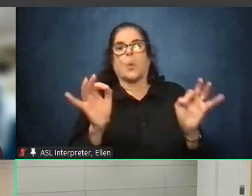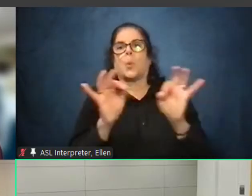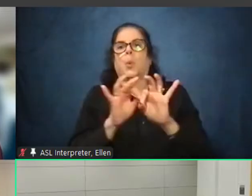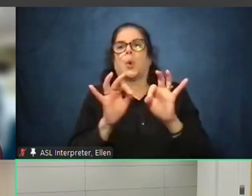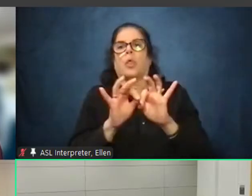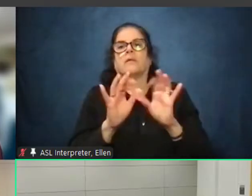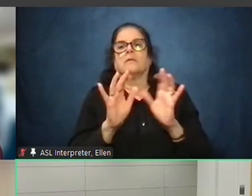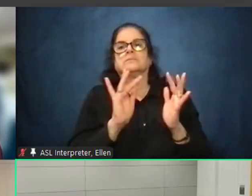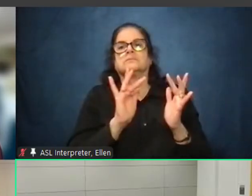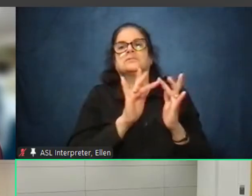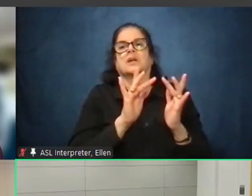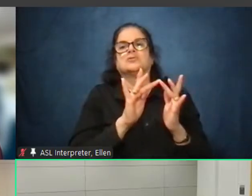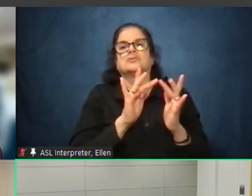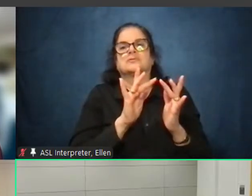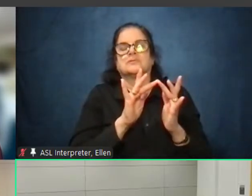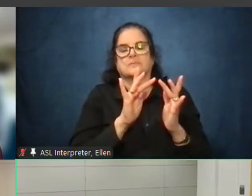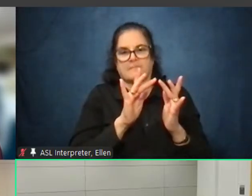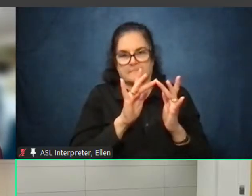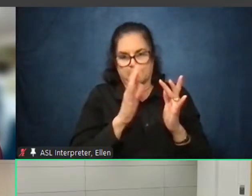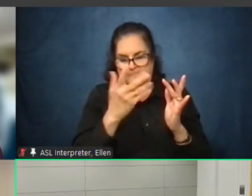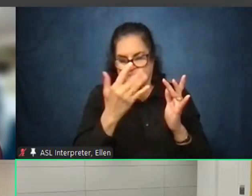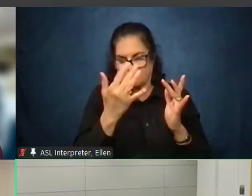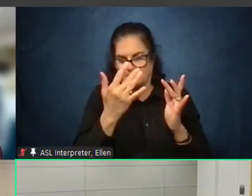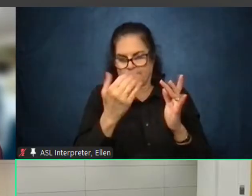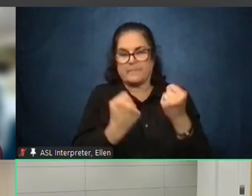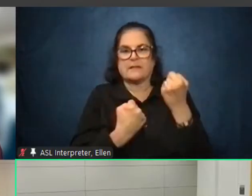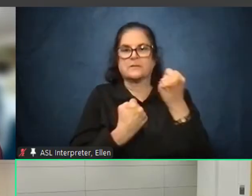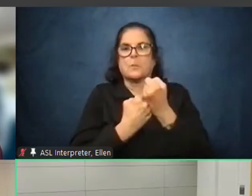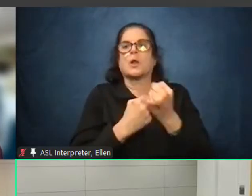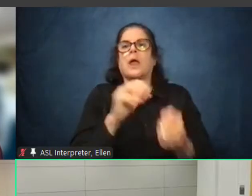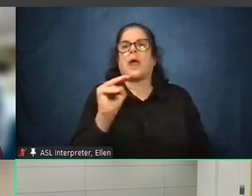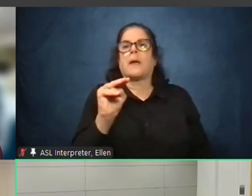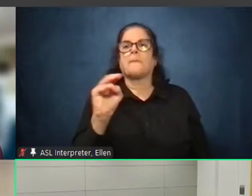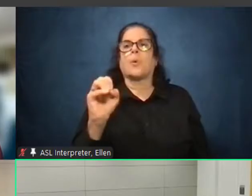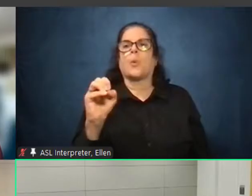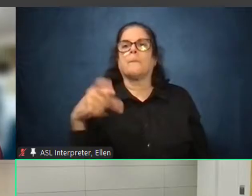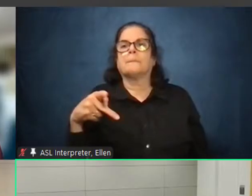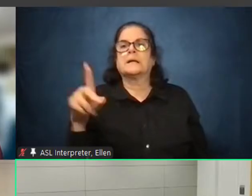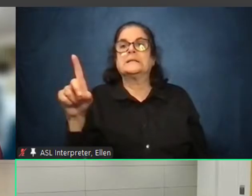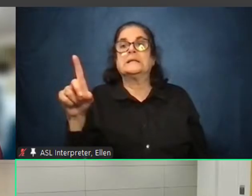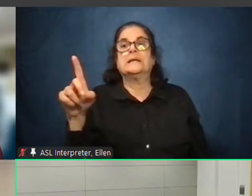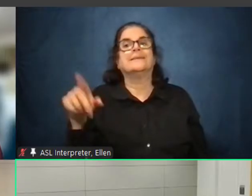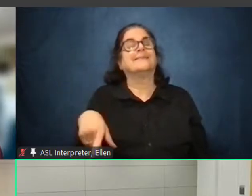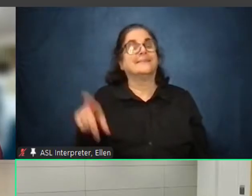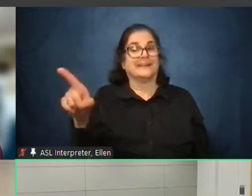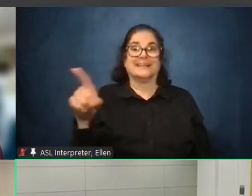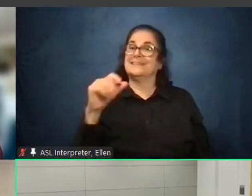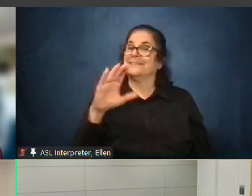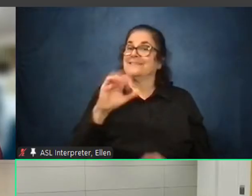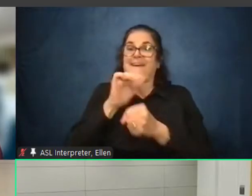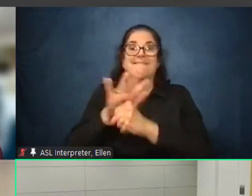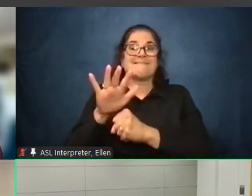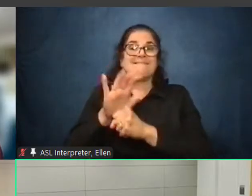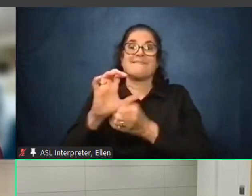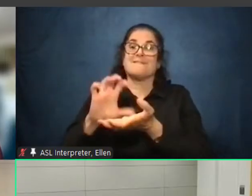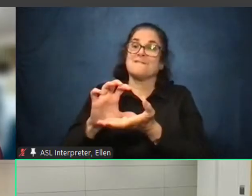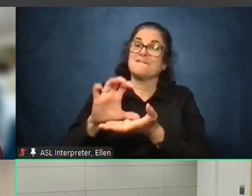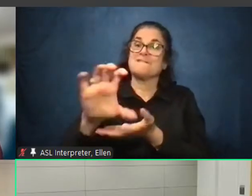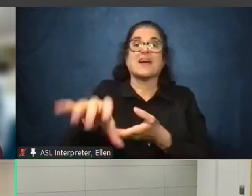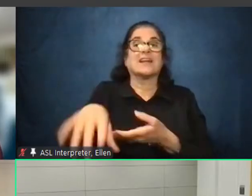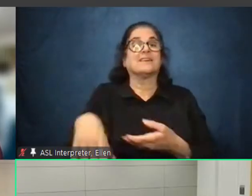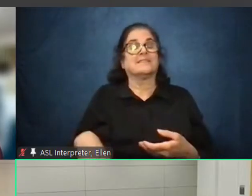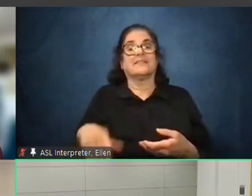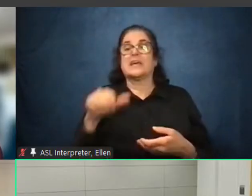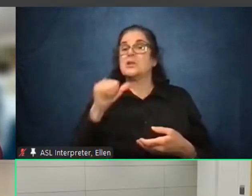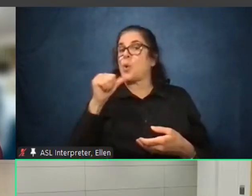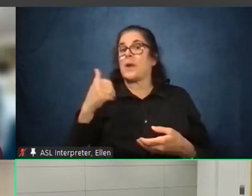reach out to support MOPD. It is consistently underfunded, and they don't have anyone who's transportation